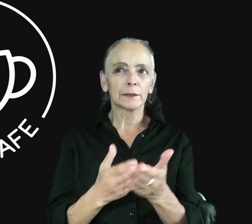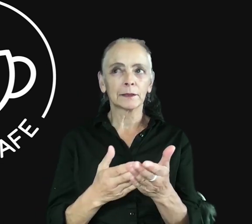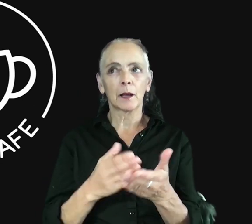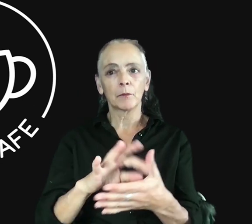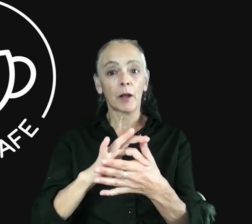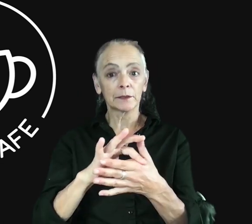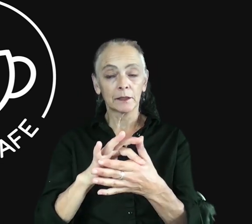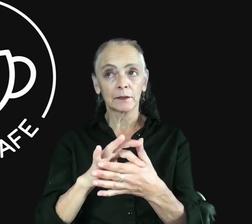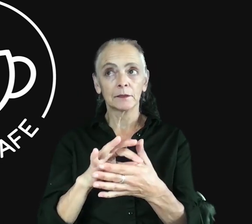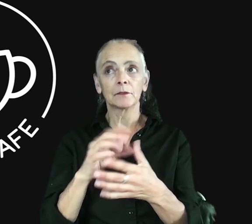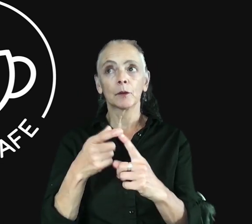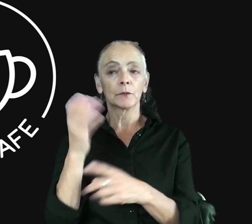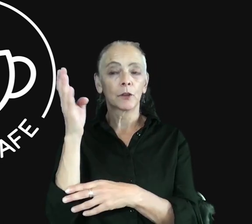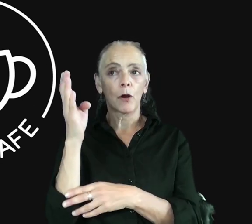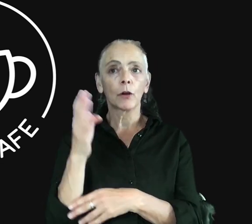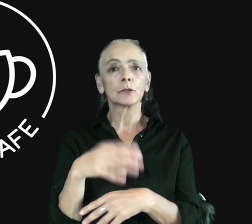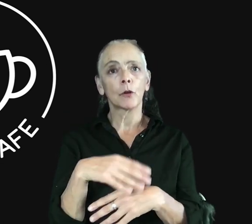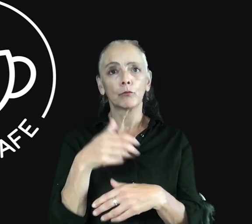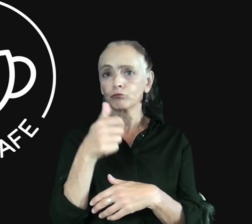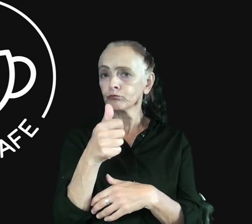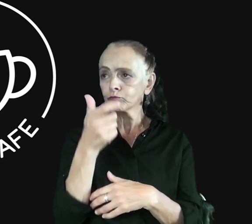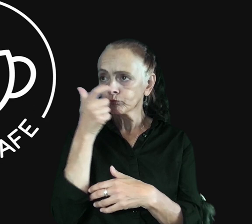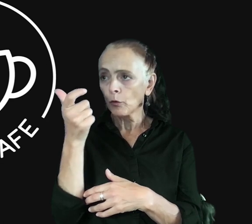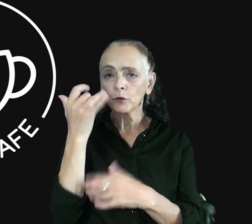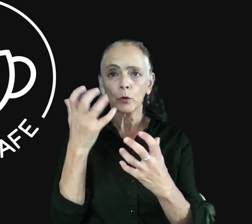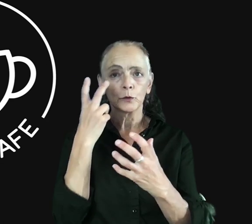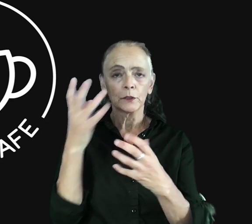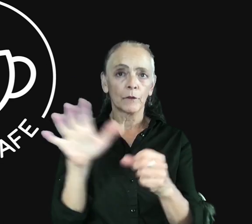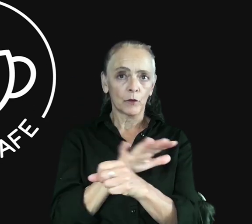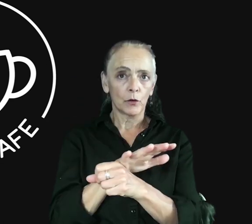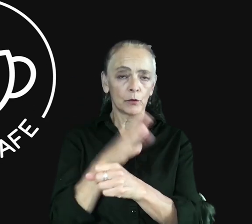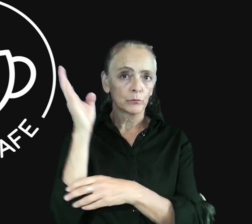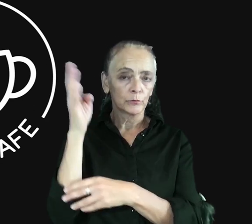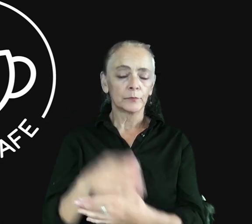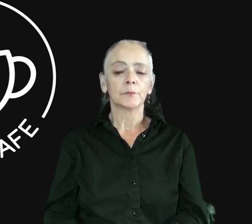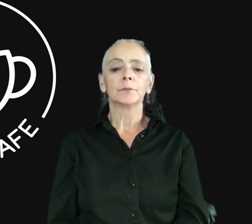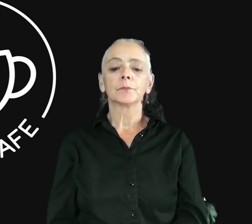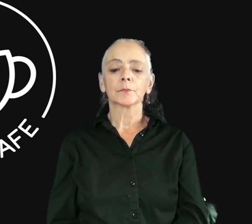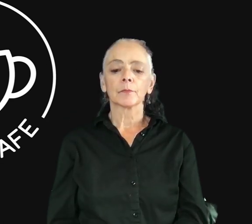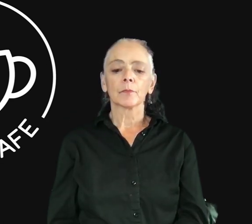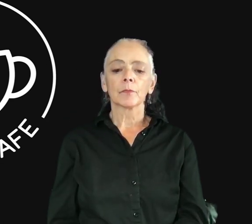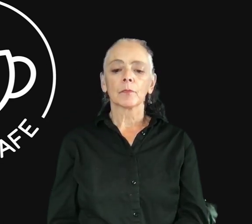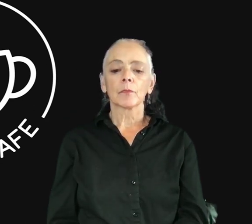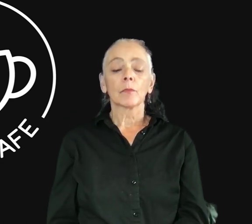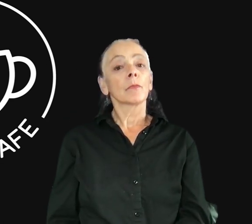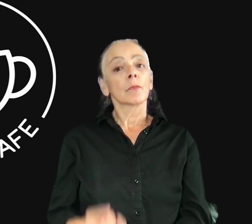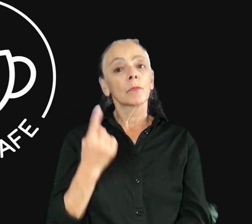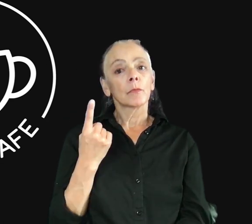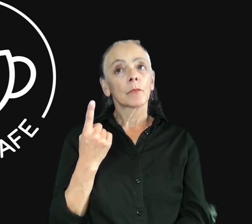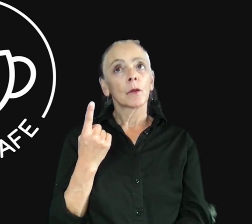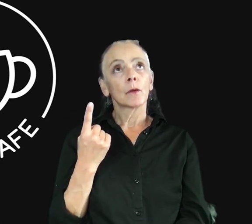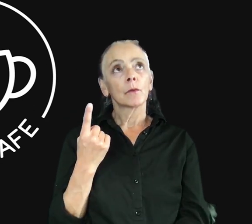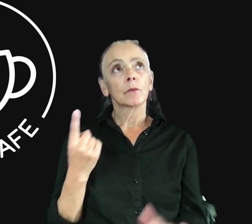again go back to it uh if you want to have the the full presentation um but yeah one of the the the the